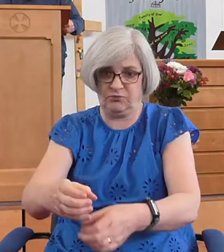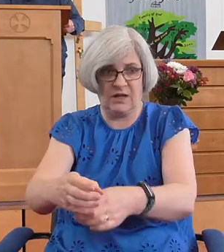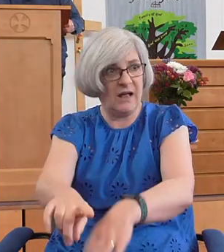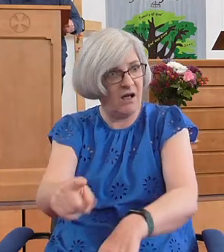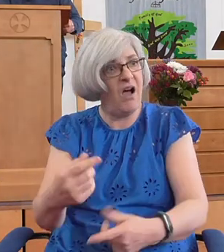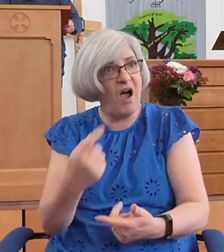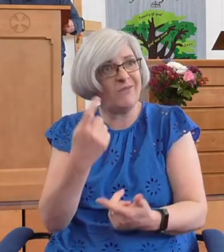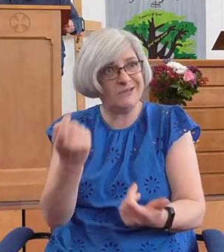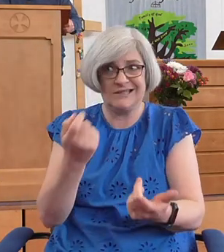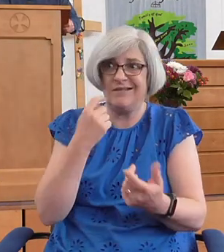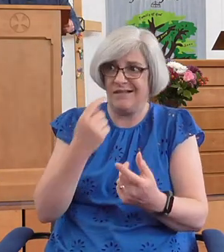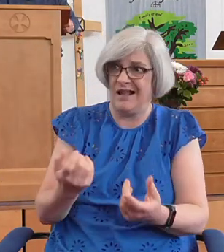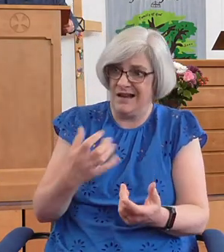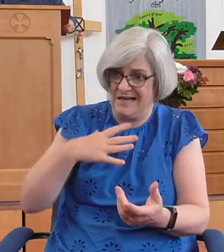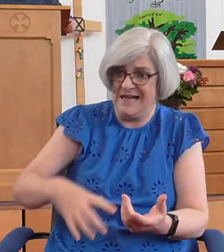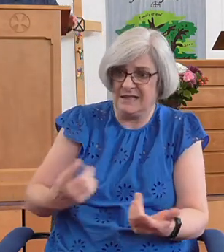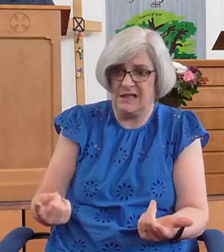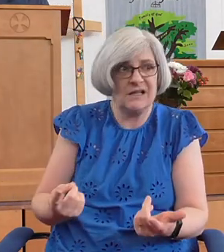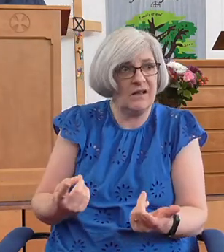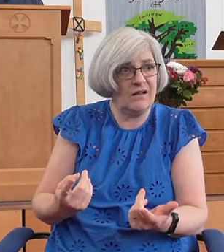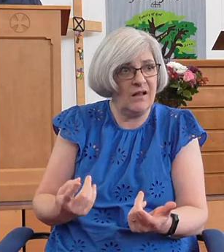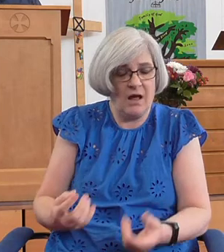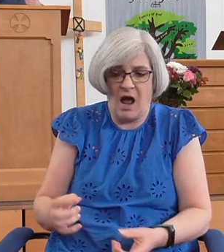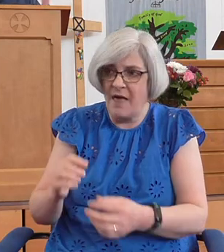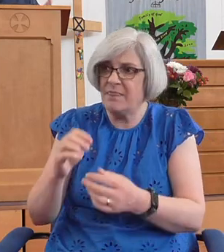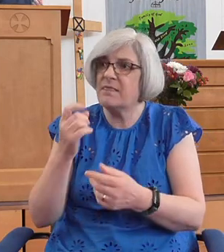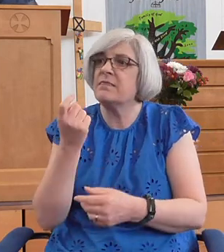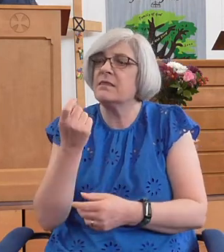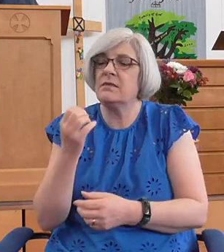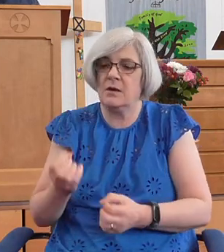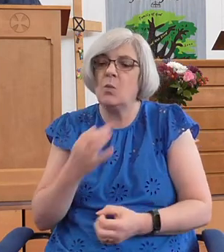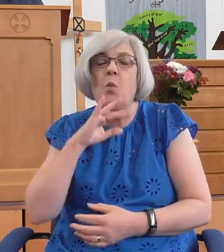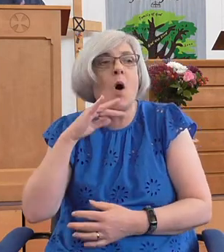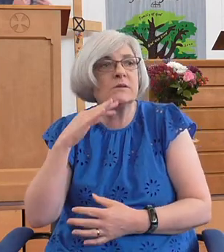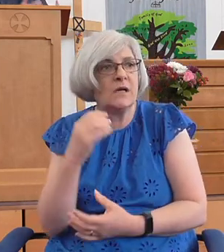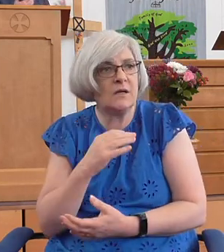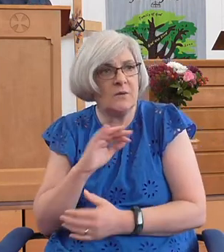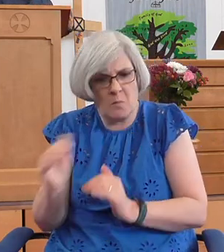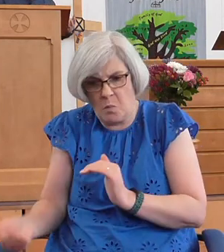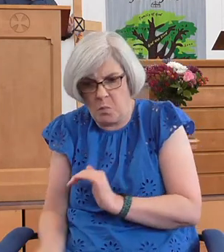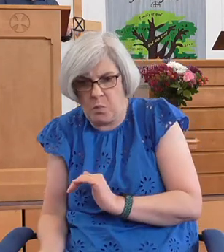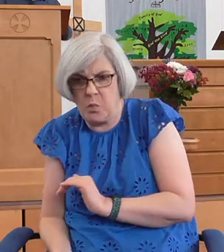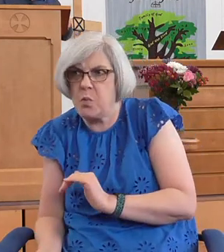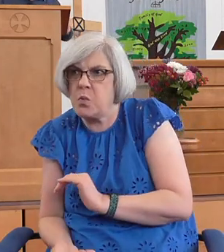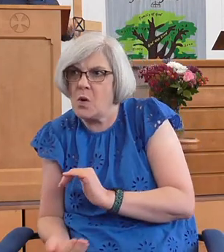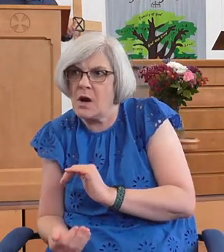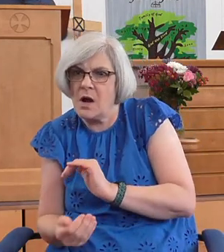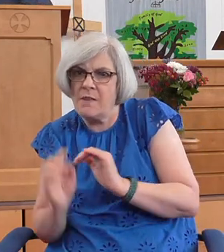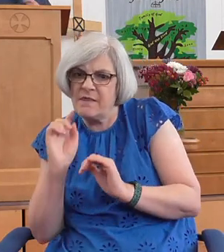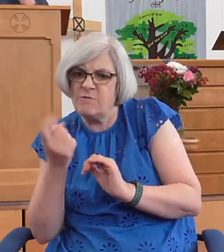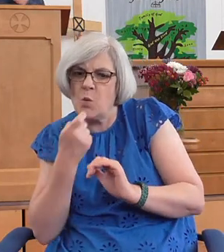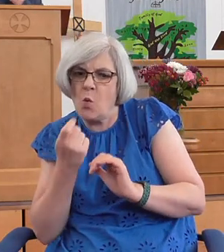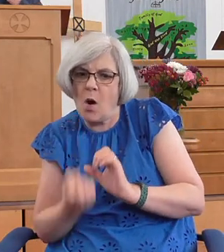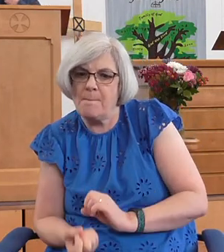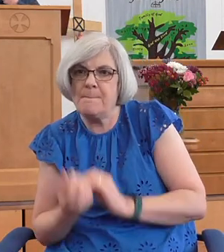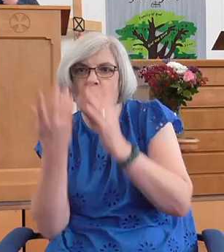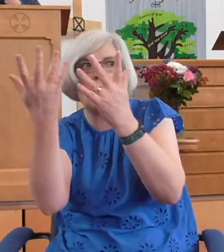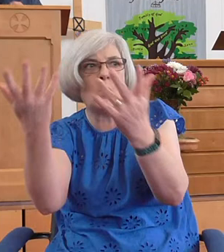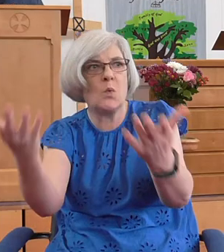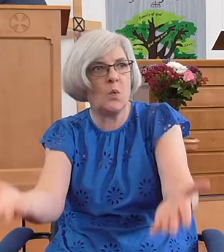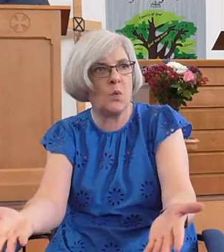spring below the rock, all part of God's anticipatory providence.